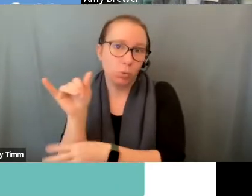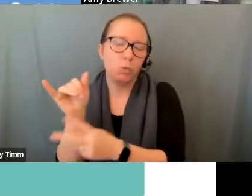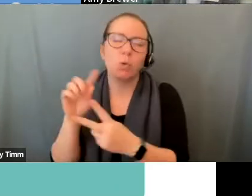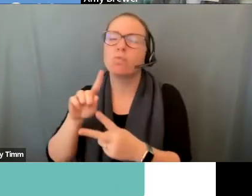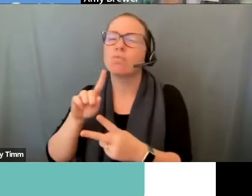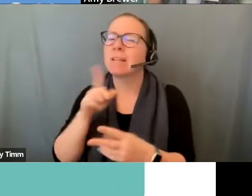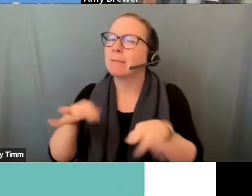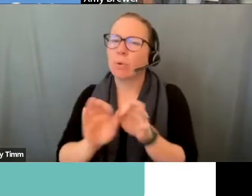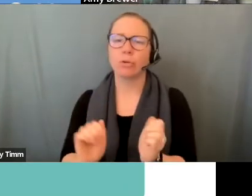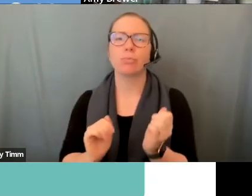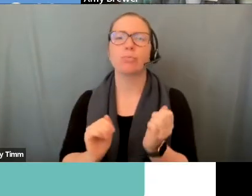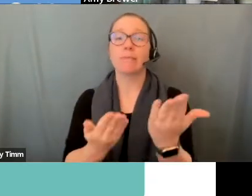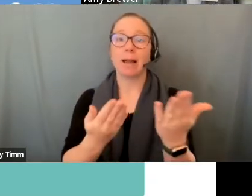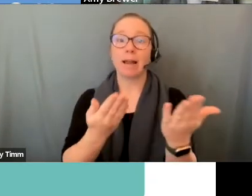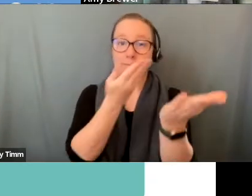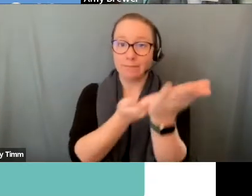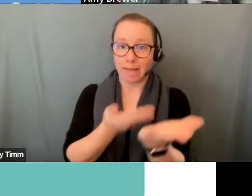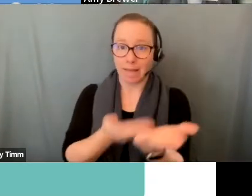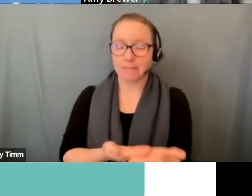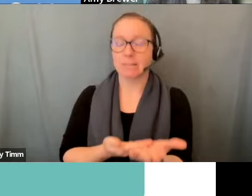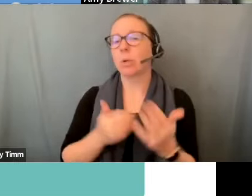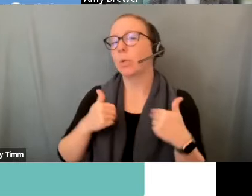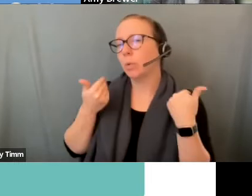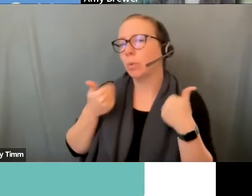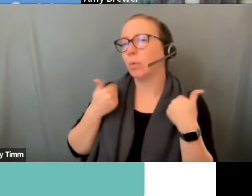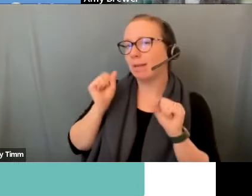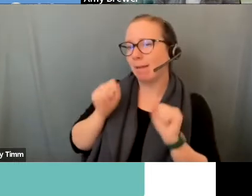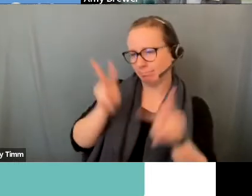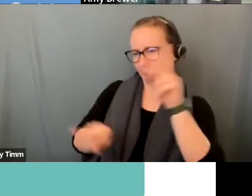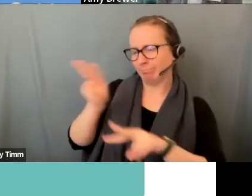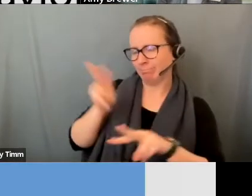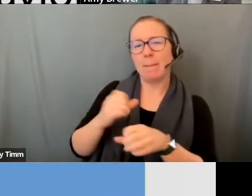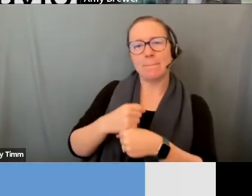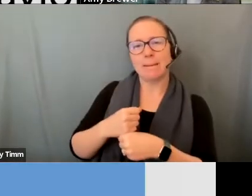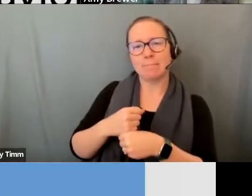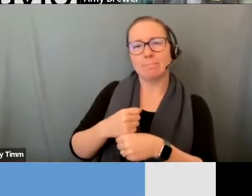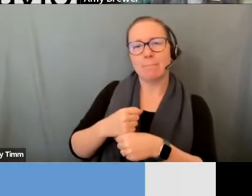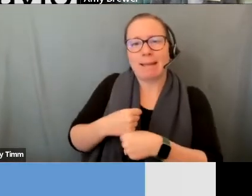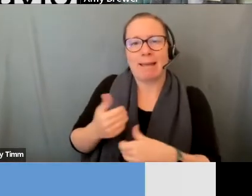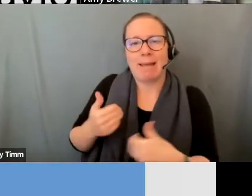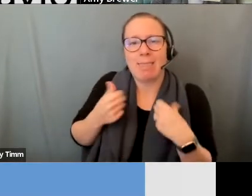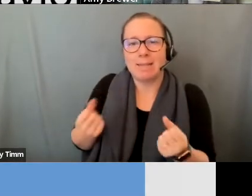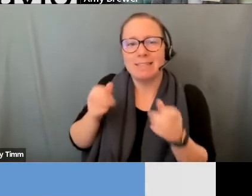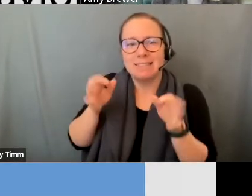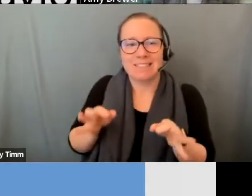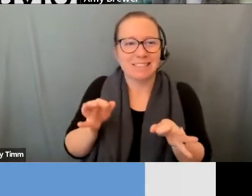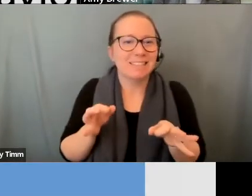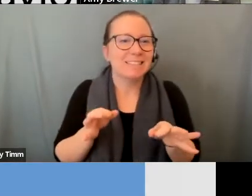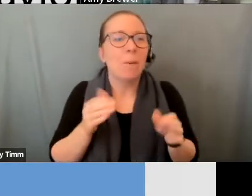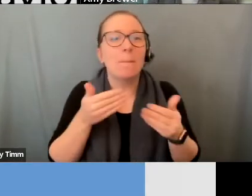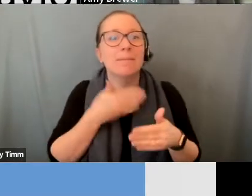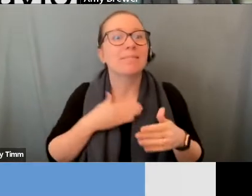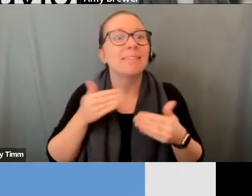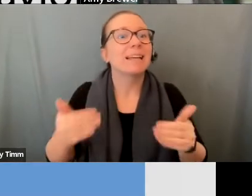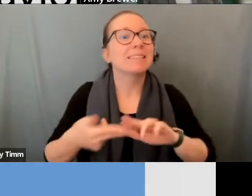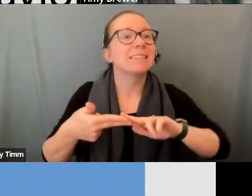very important as far as youth making those healthy decisions. And yes, would you please advance it? I see you're hanging on the arrow, which is perfect. So when we